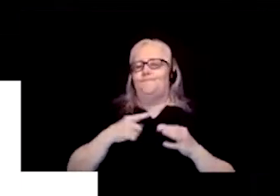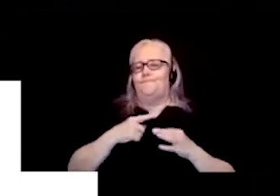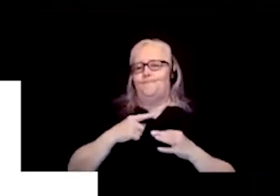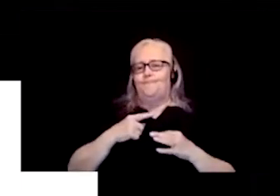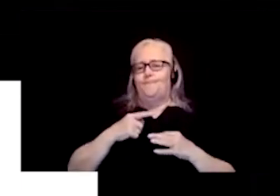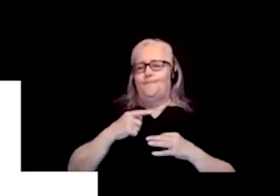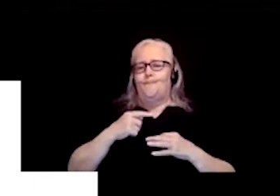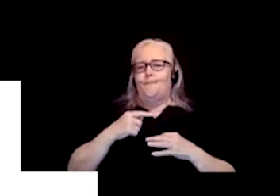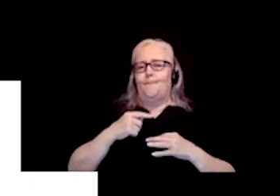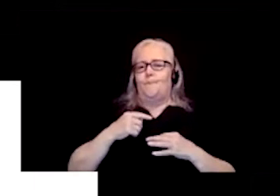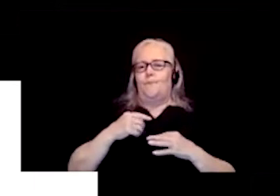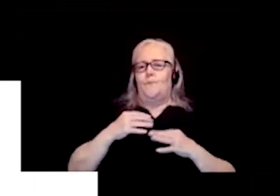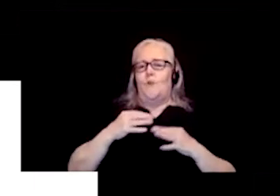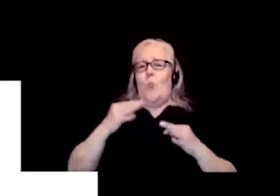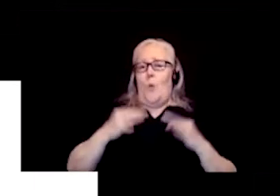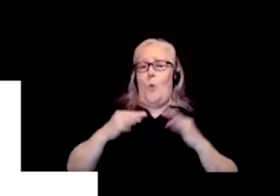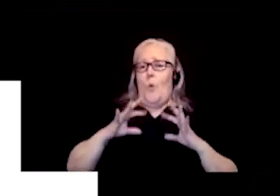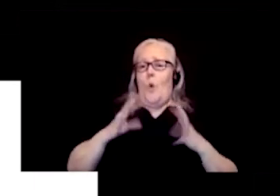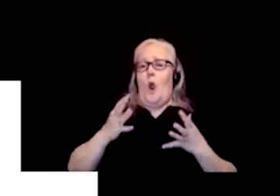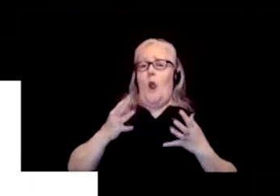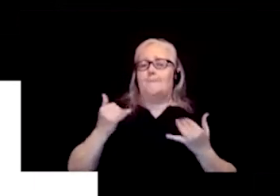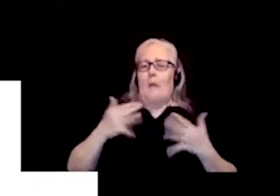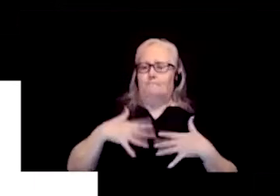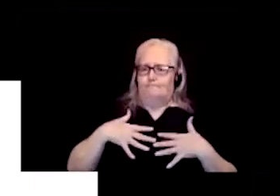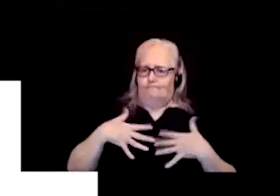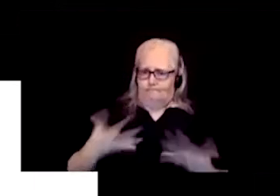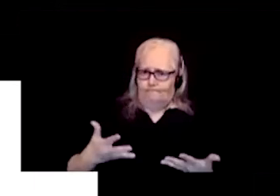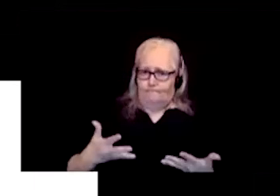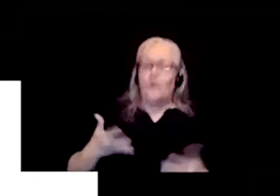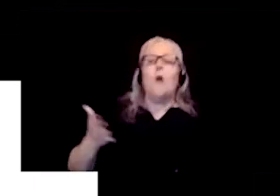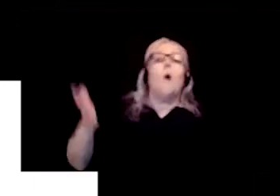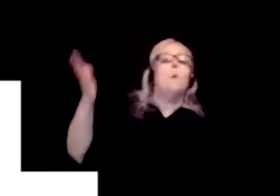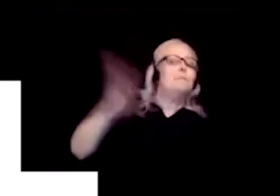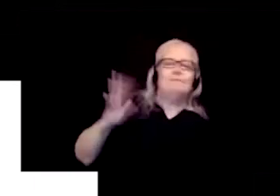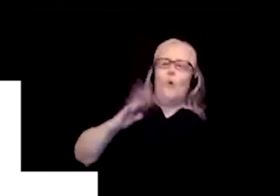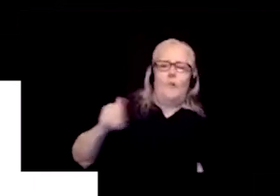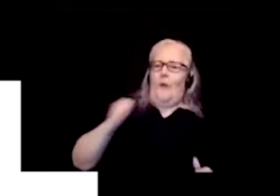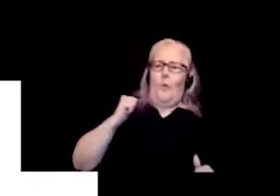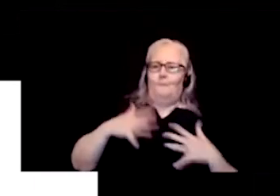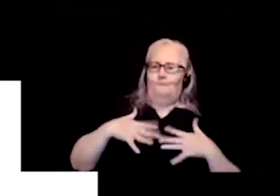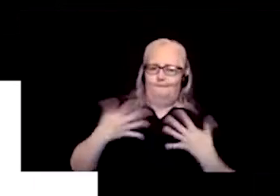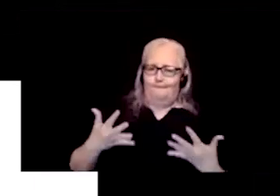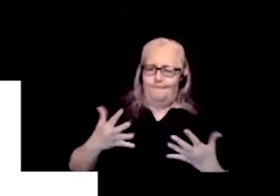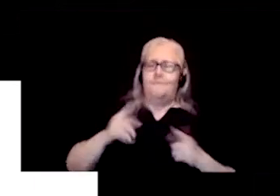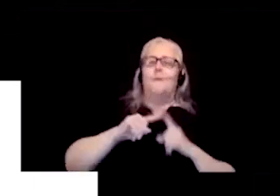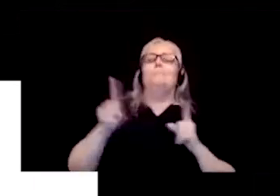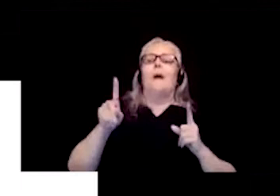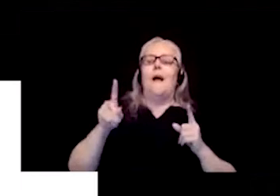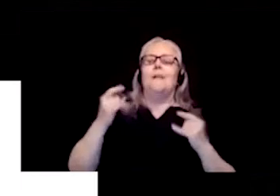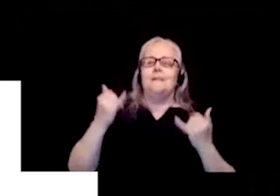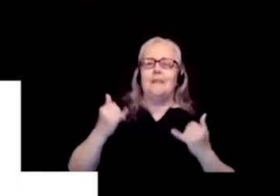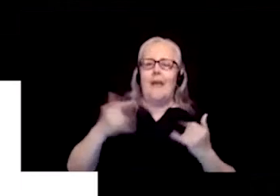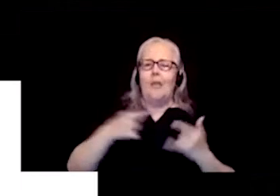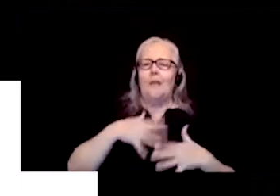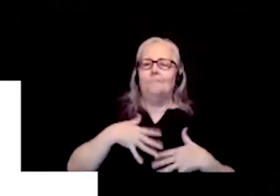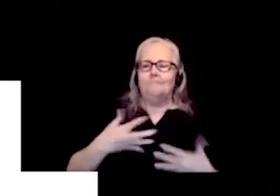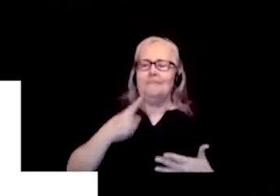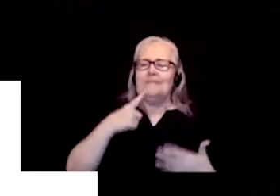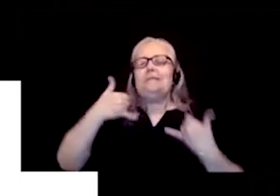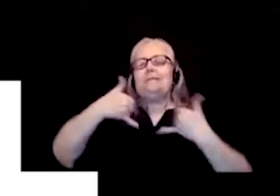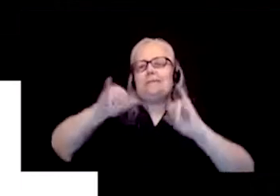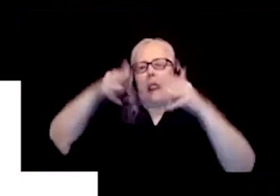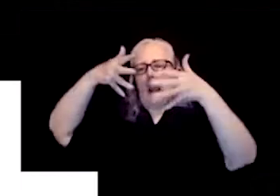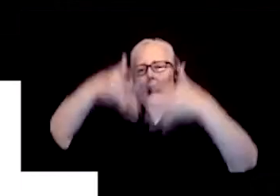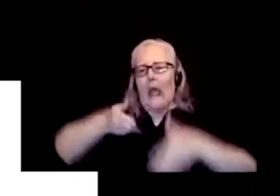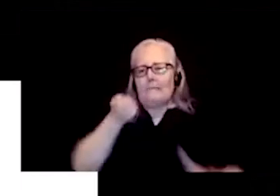has acknowledged now, right? Whereas past courts didn't acknowledge it, that there were vestiges, although I would use stronger language. They said, now